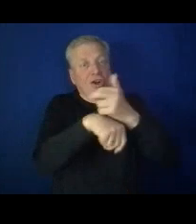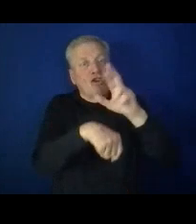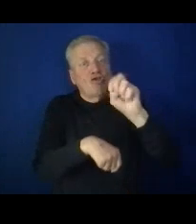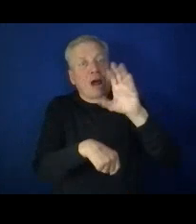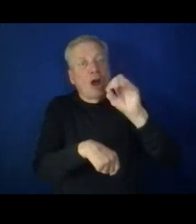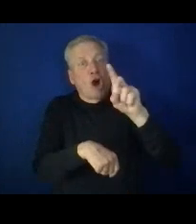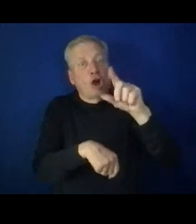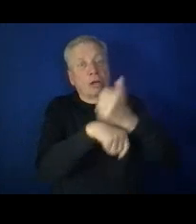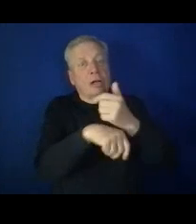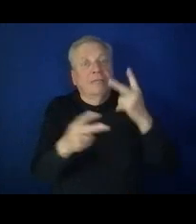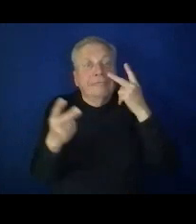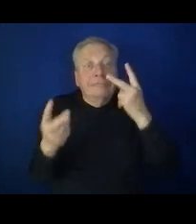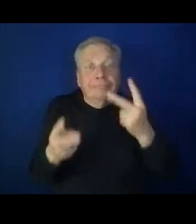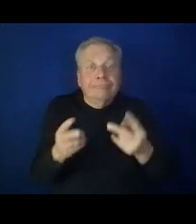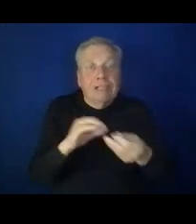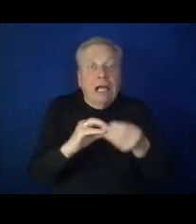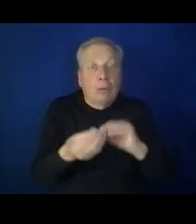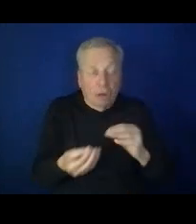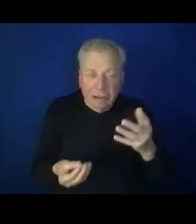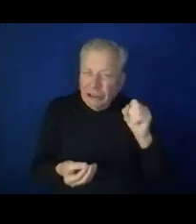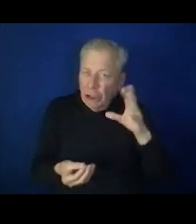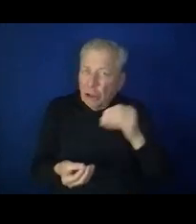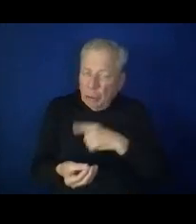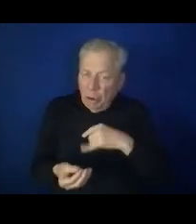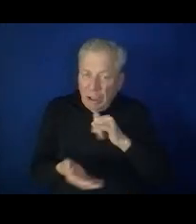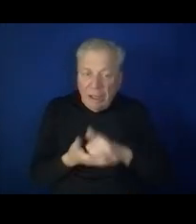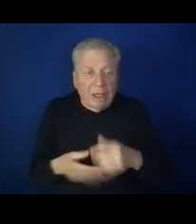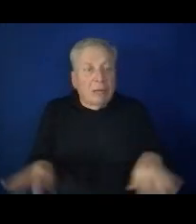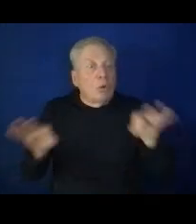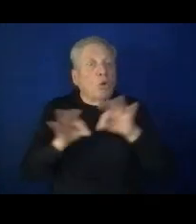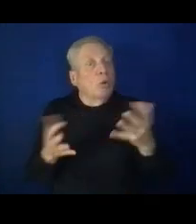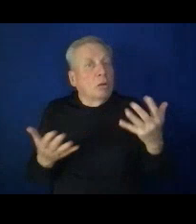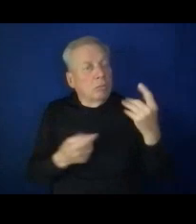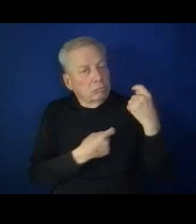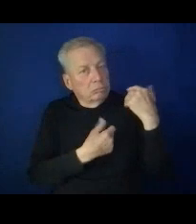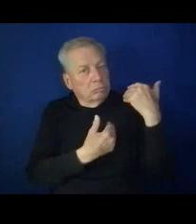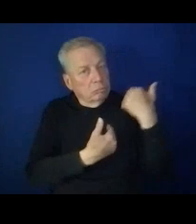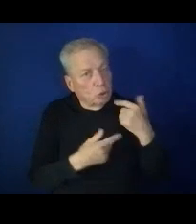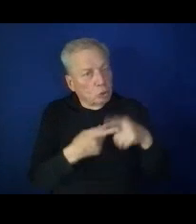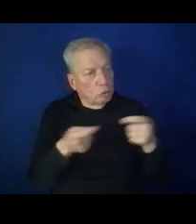a significant management